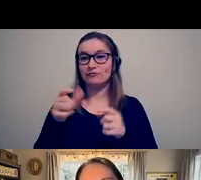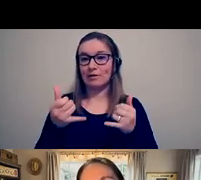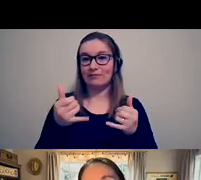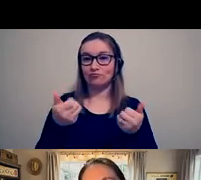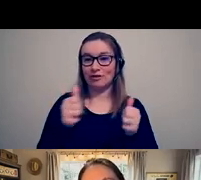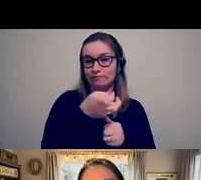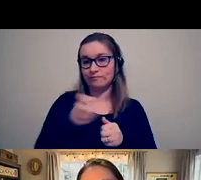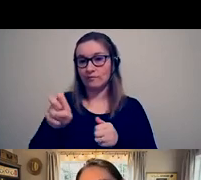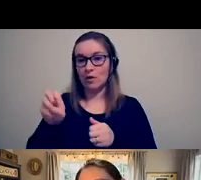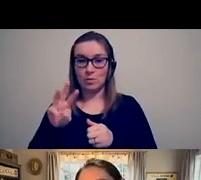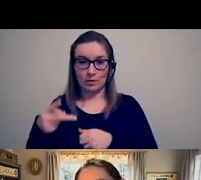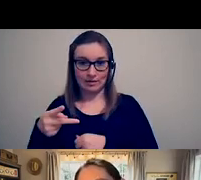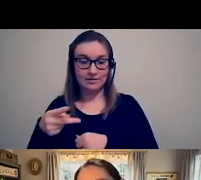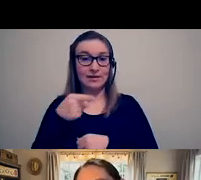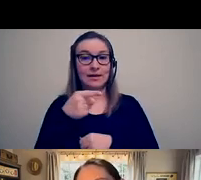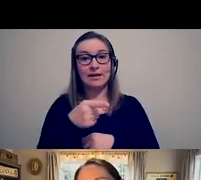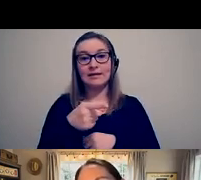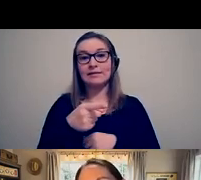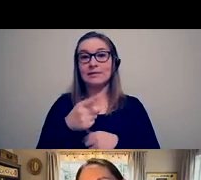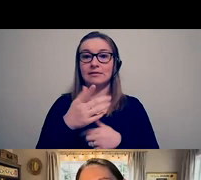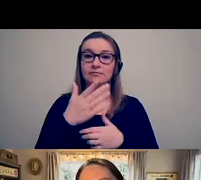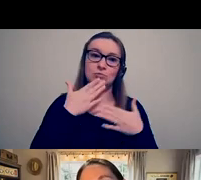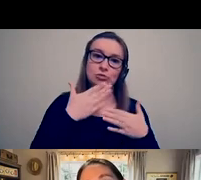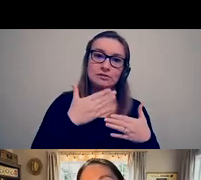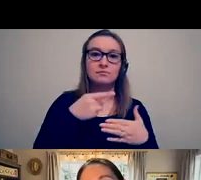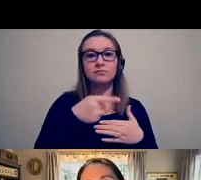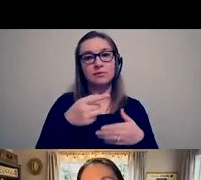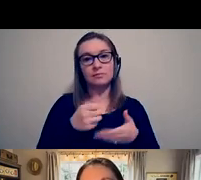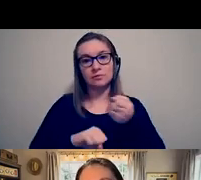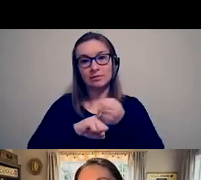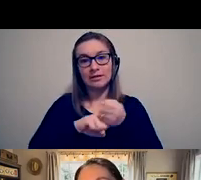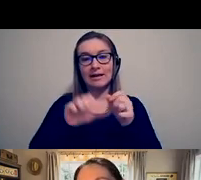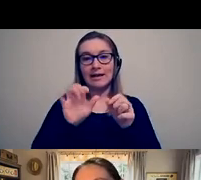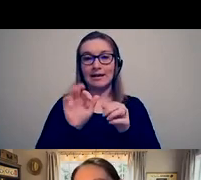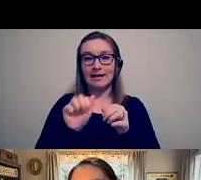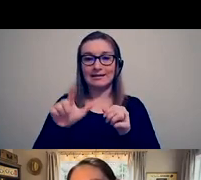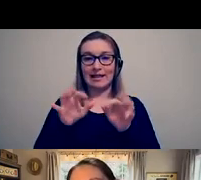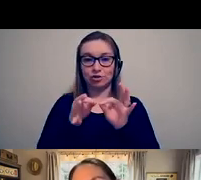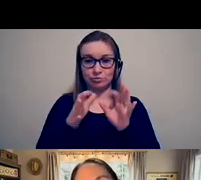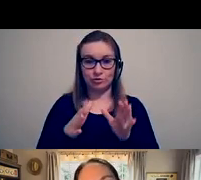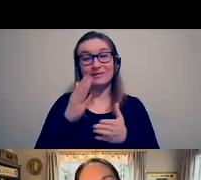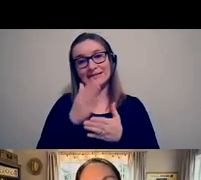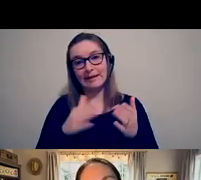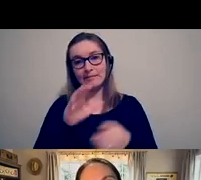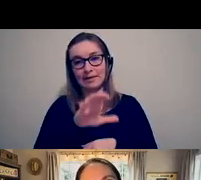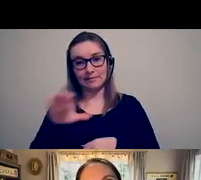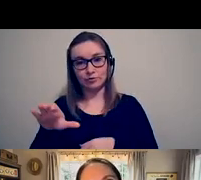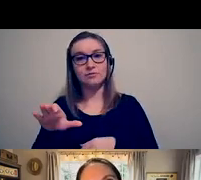And he has very kindly been sponsoring our ASL interpretations and some of our live captions